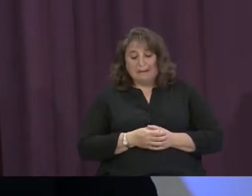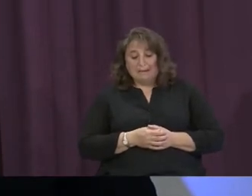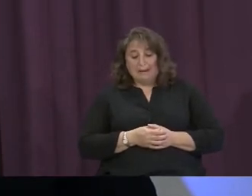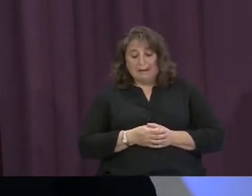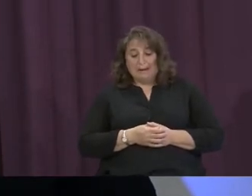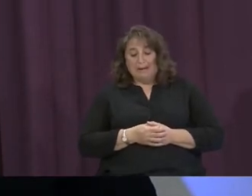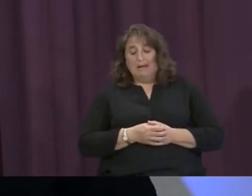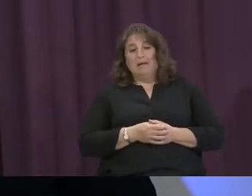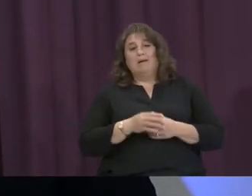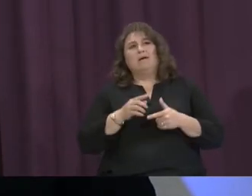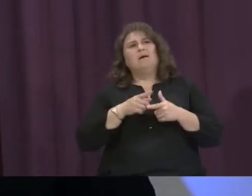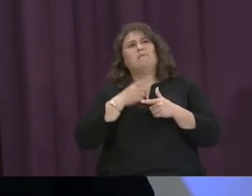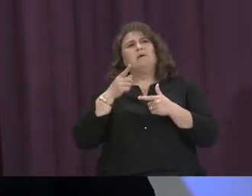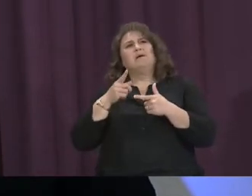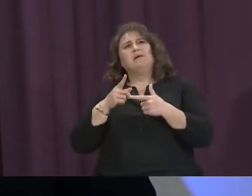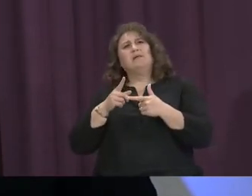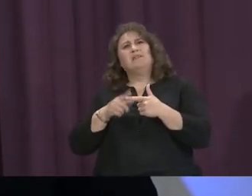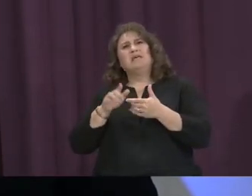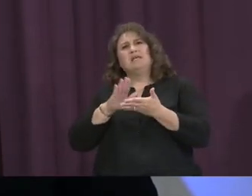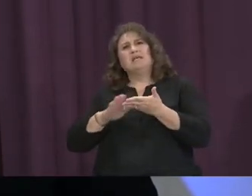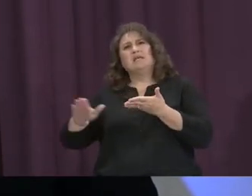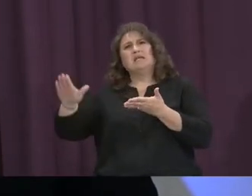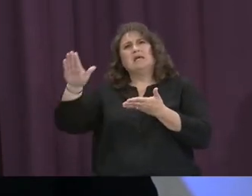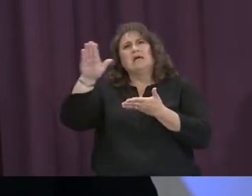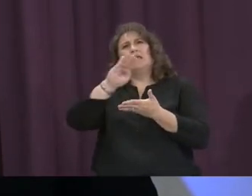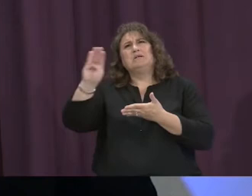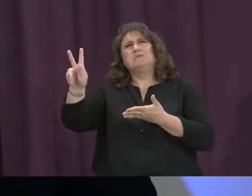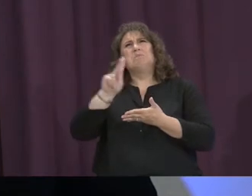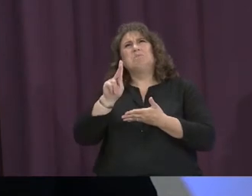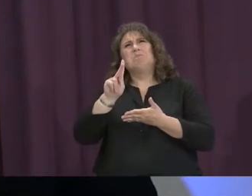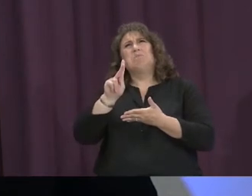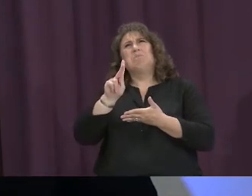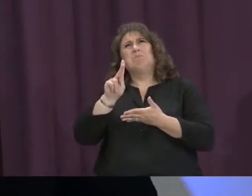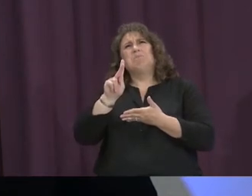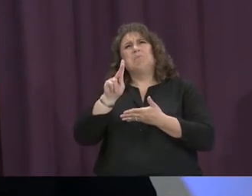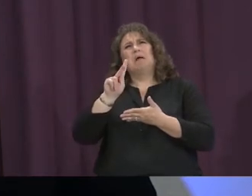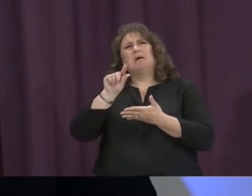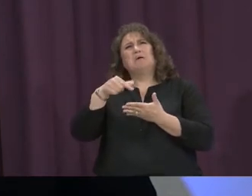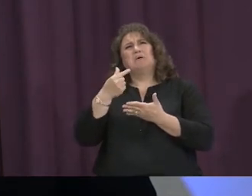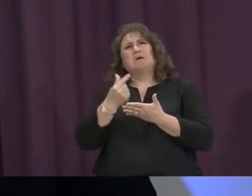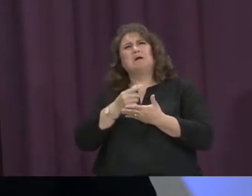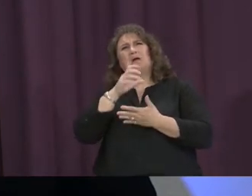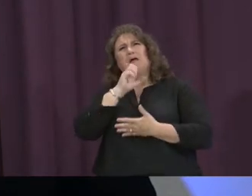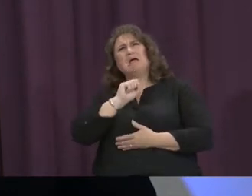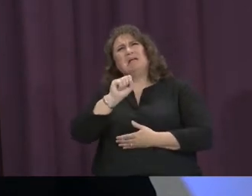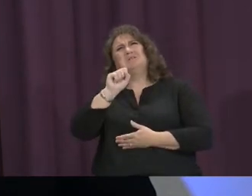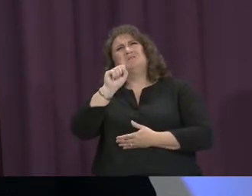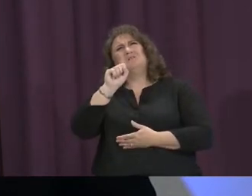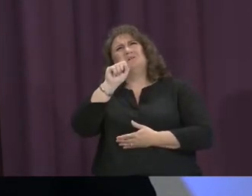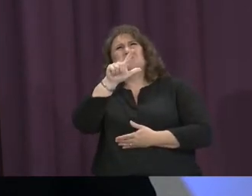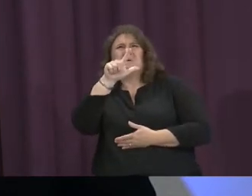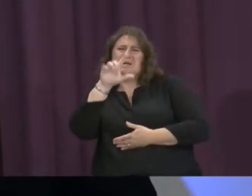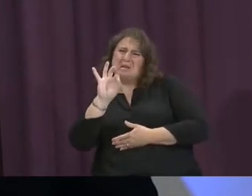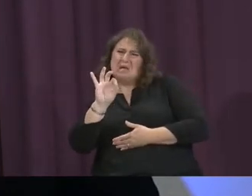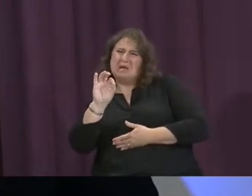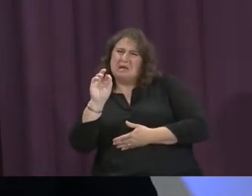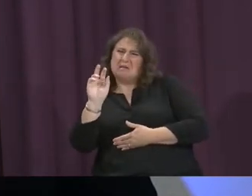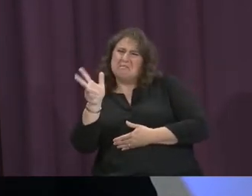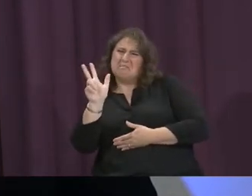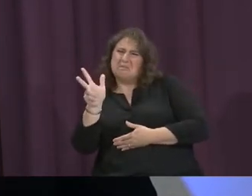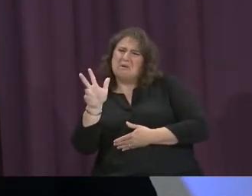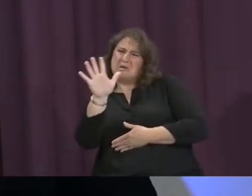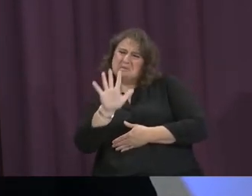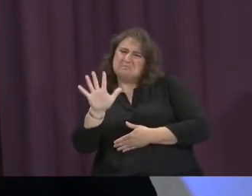I didn't go back to school and finish my degree until I think I graduated when I was 29 or 30, mm-hmm. something like that. Uh-huh.